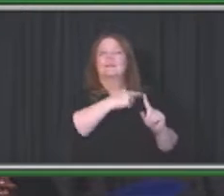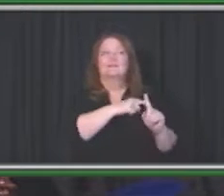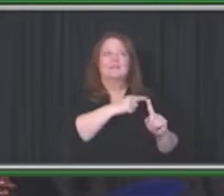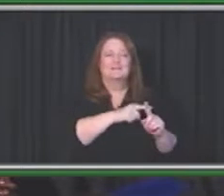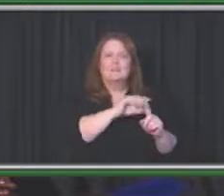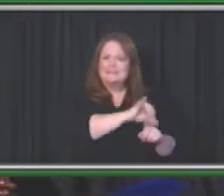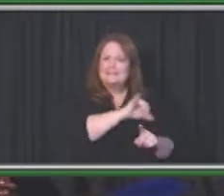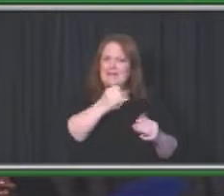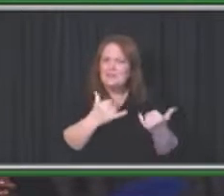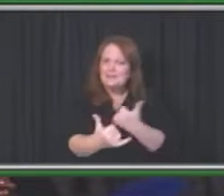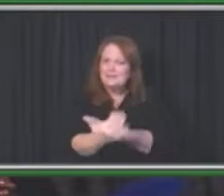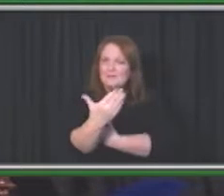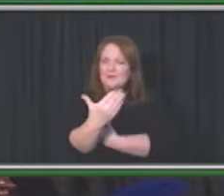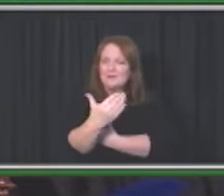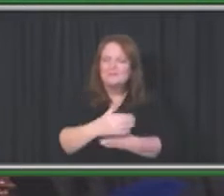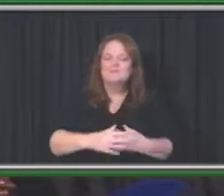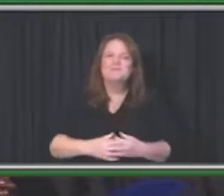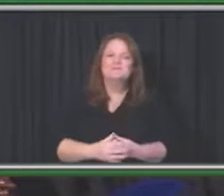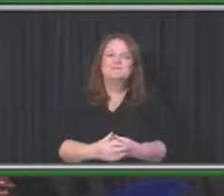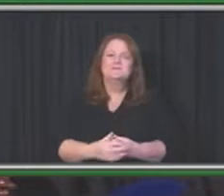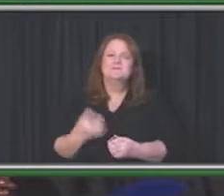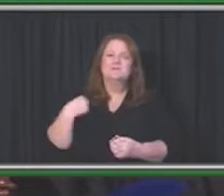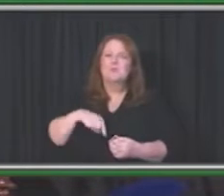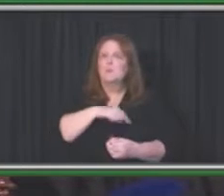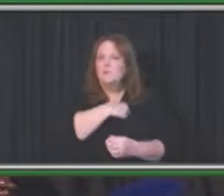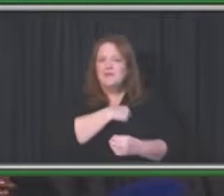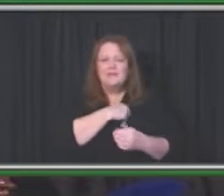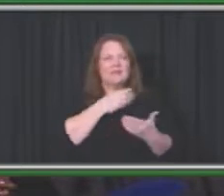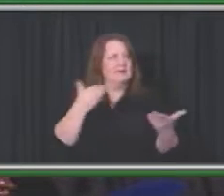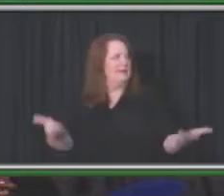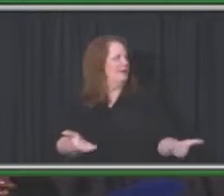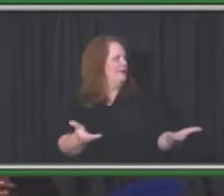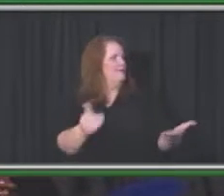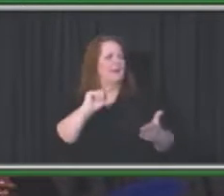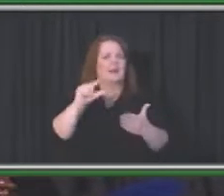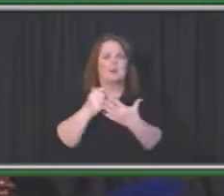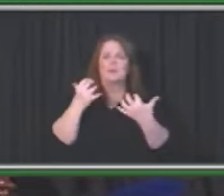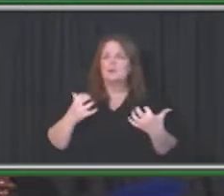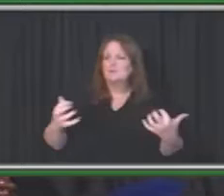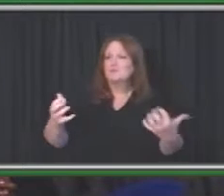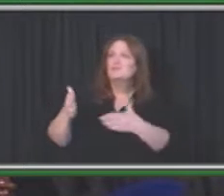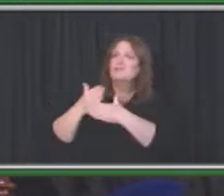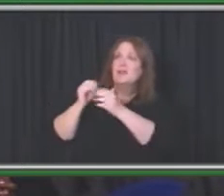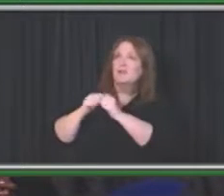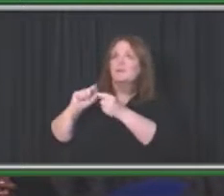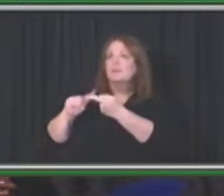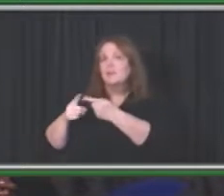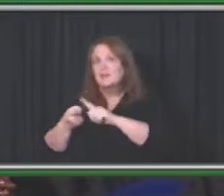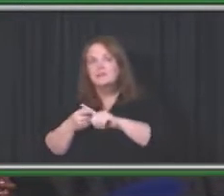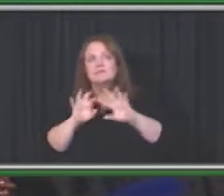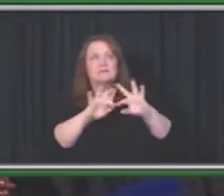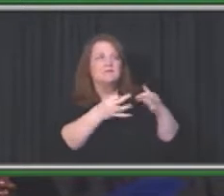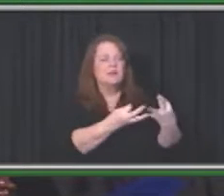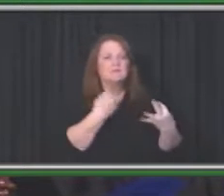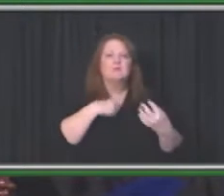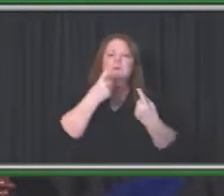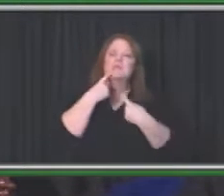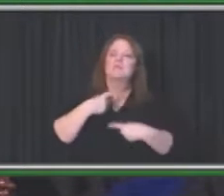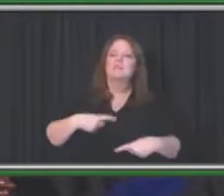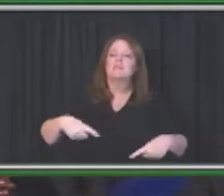this morning. We are all at graduation. We get to share with our friends and families that we finally did